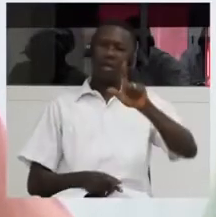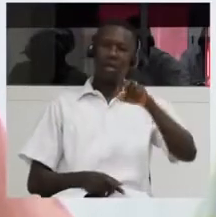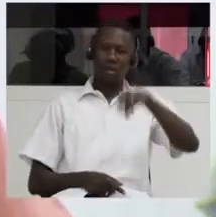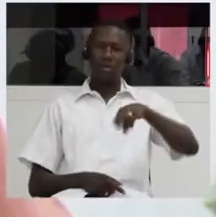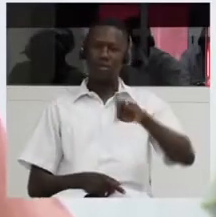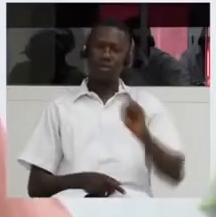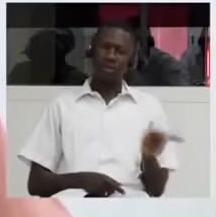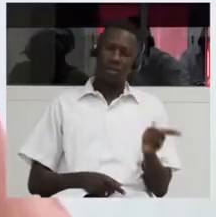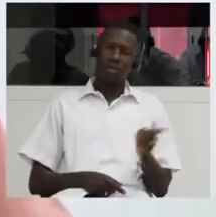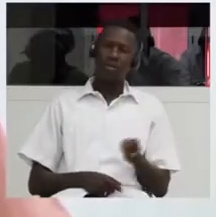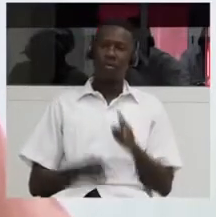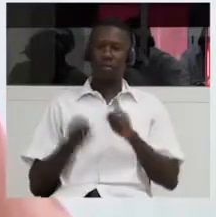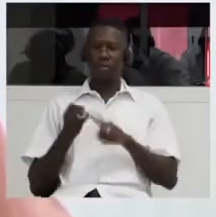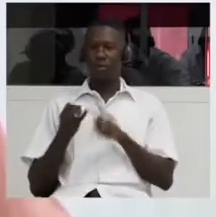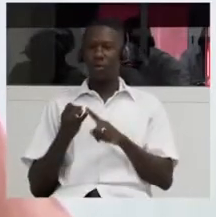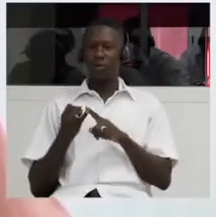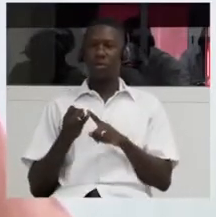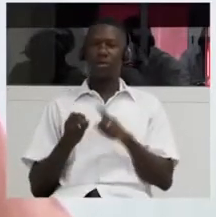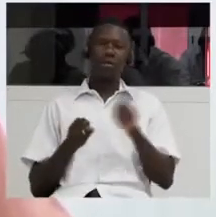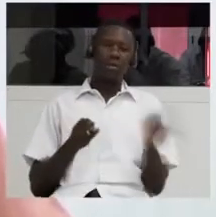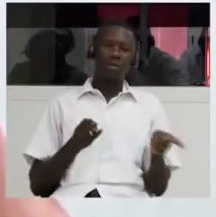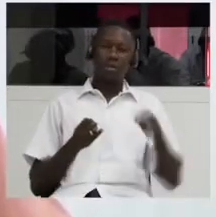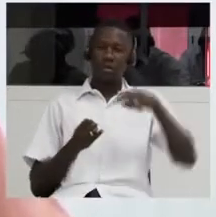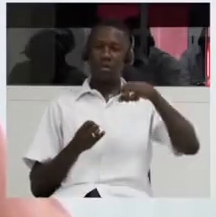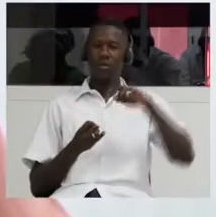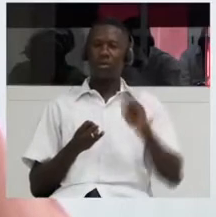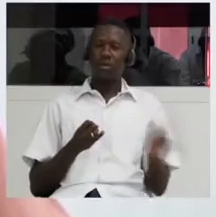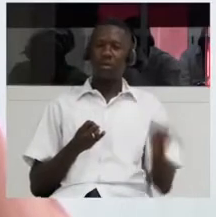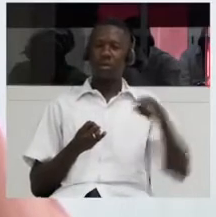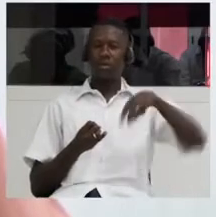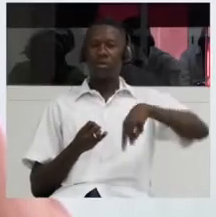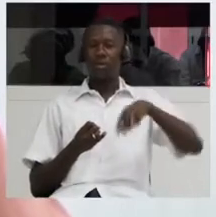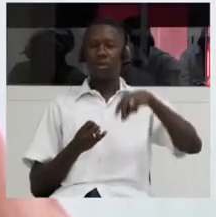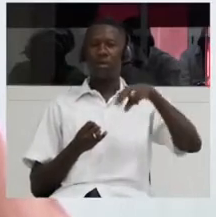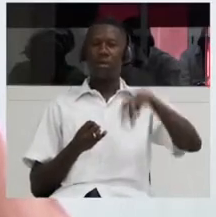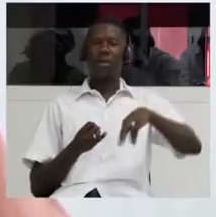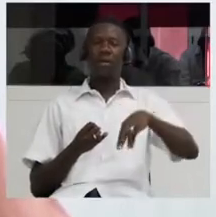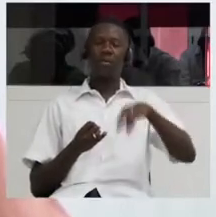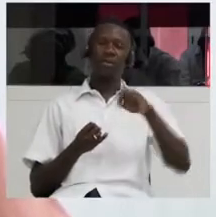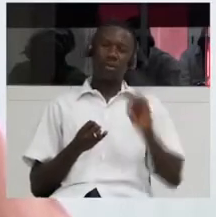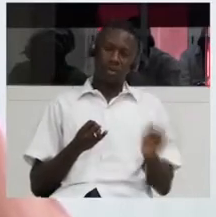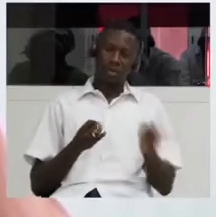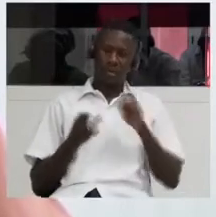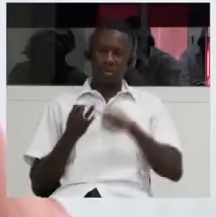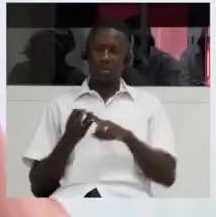You have what you call GPMG, General Purpose Machine Gun, which I was handling.